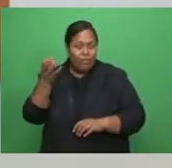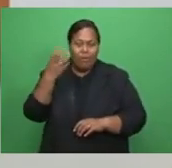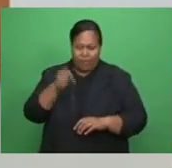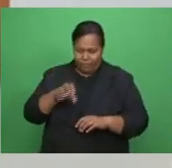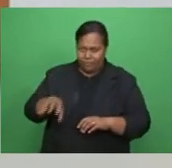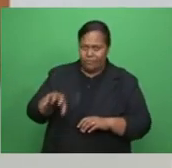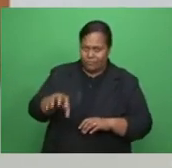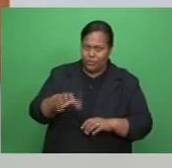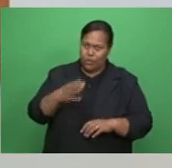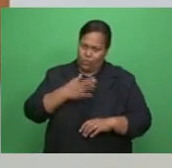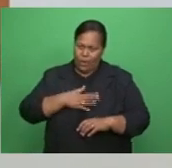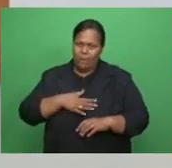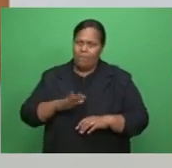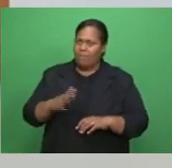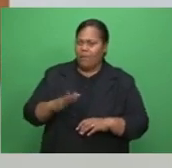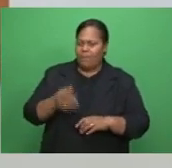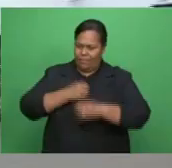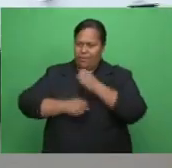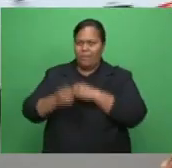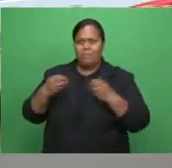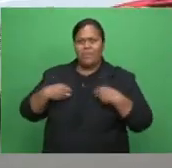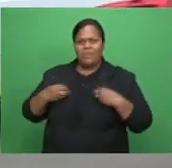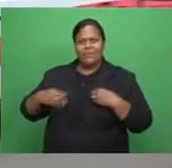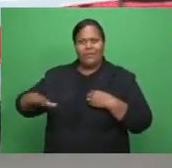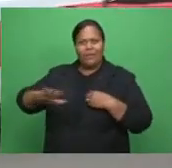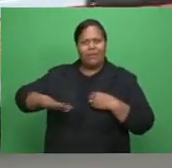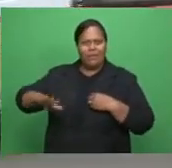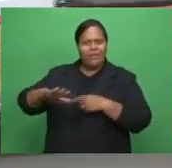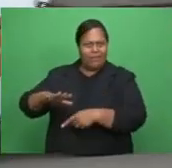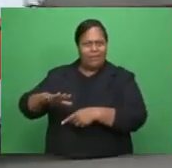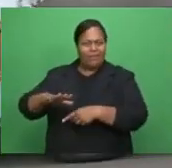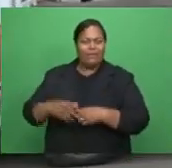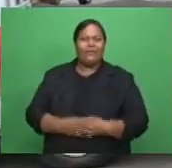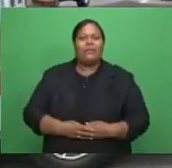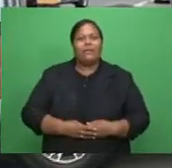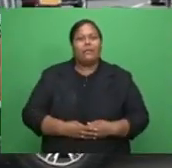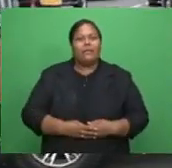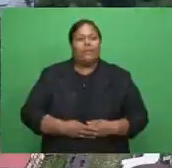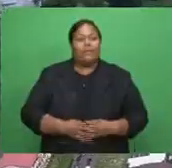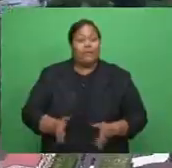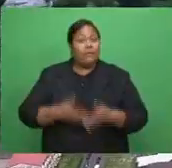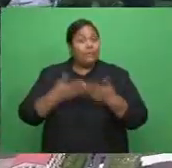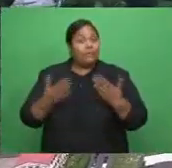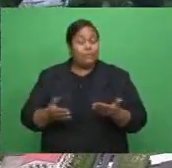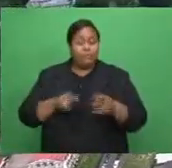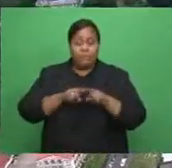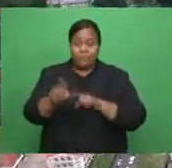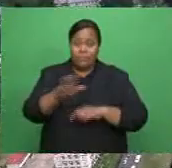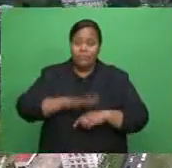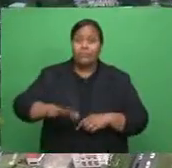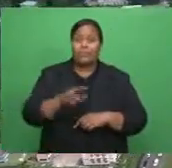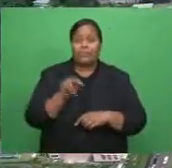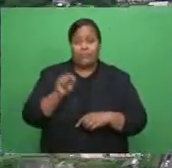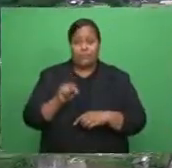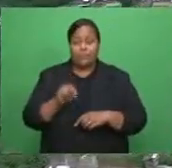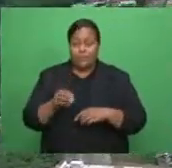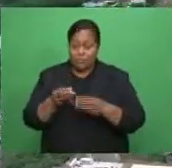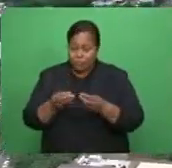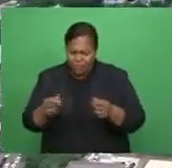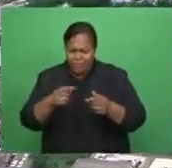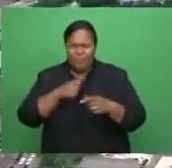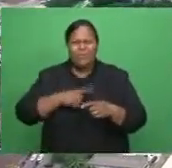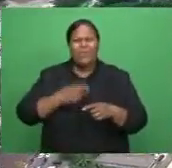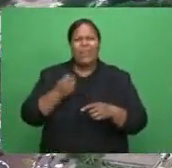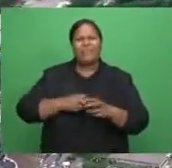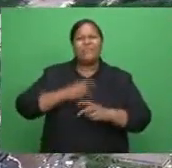those stretches into commercial activities. The hold-up for now is that many of these areas will have to be rezoned, which has its own